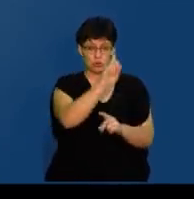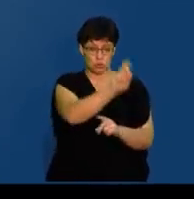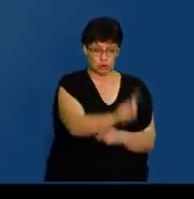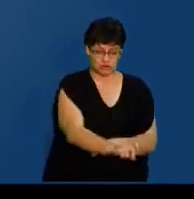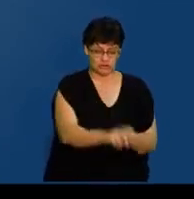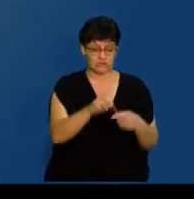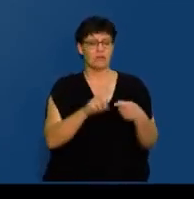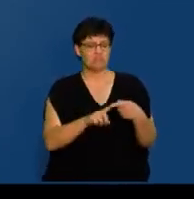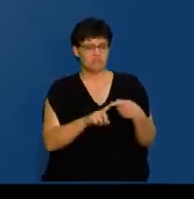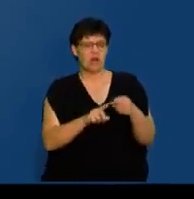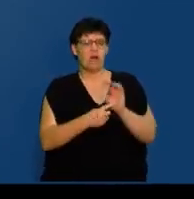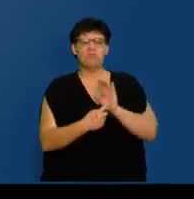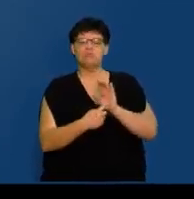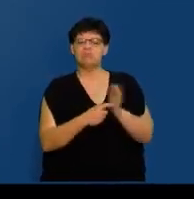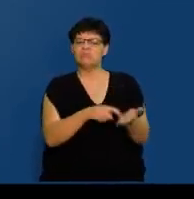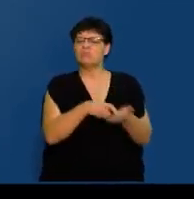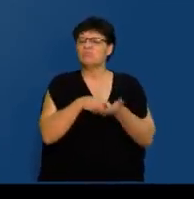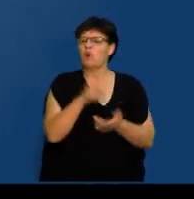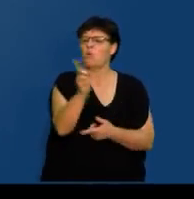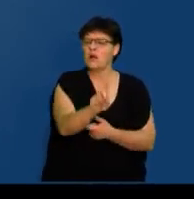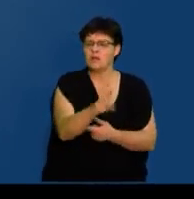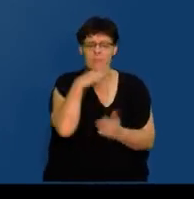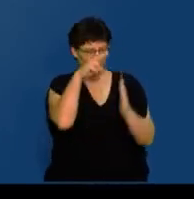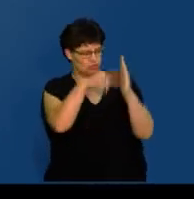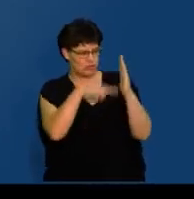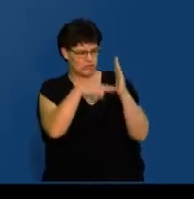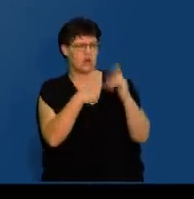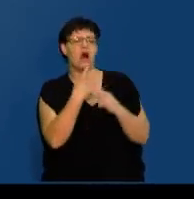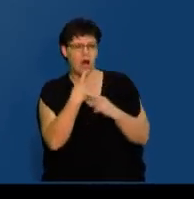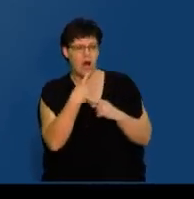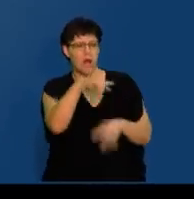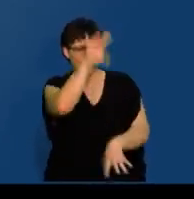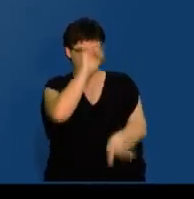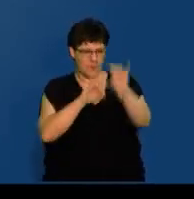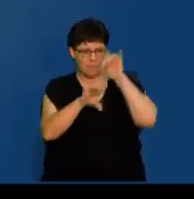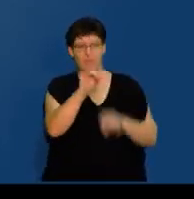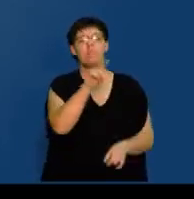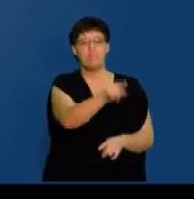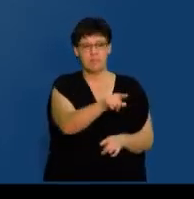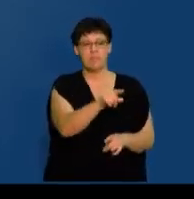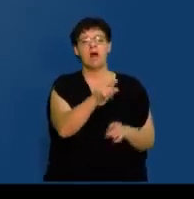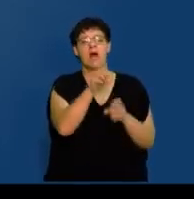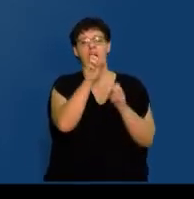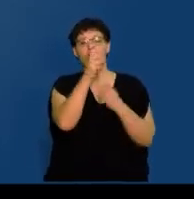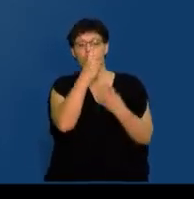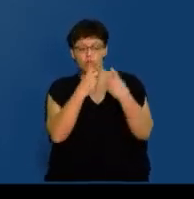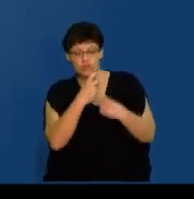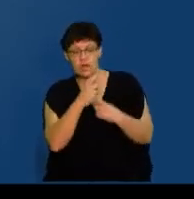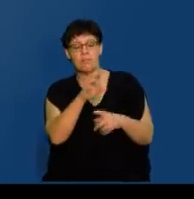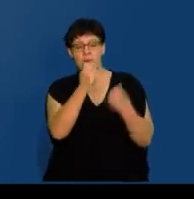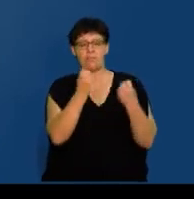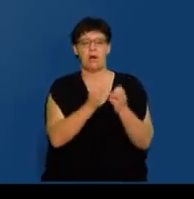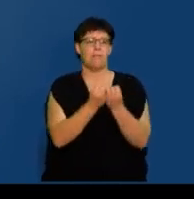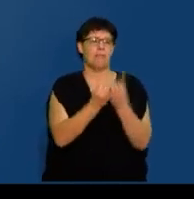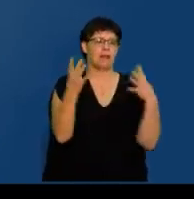that generally require you to read and extract information from. They include objective questions such as